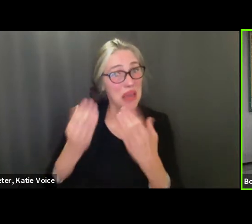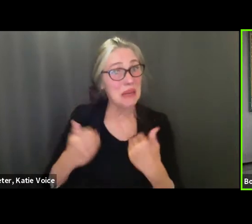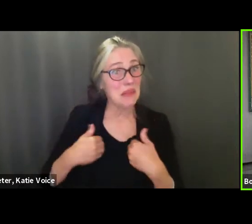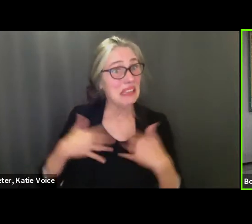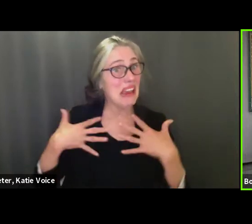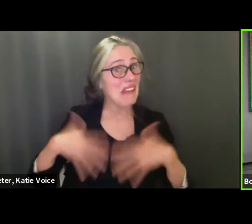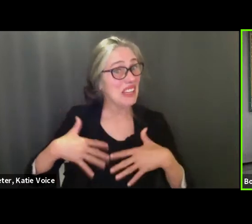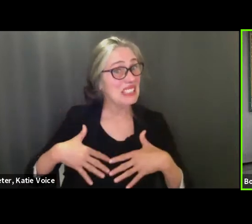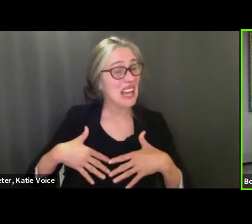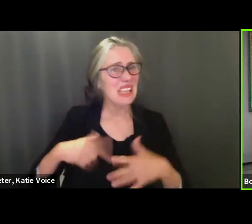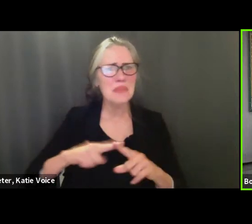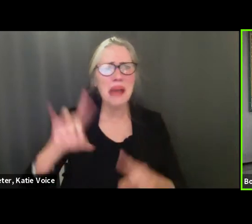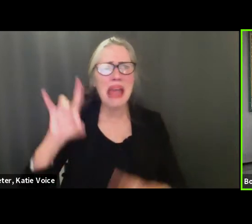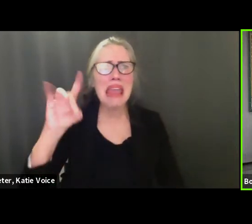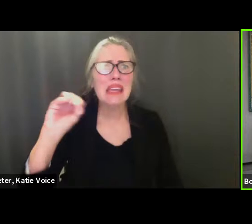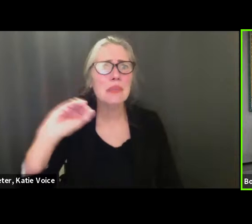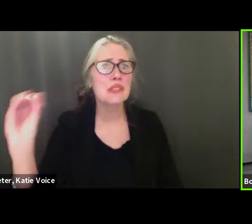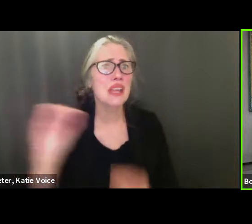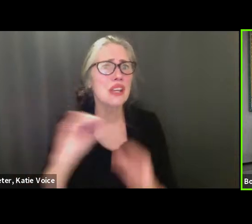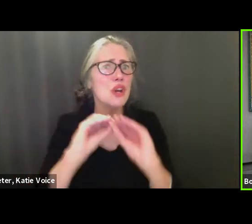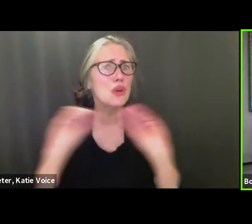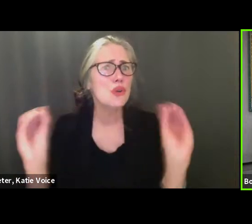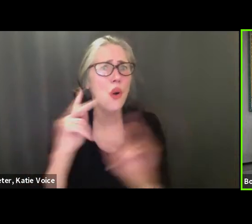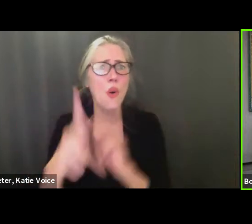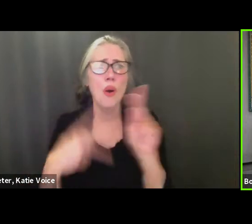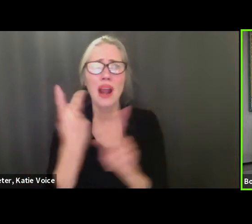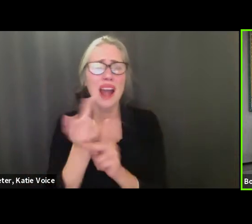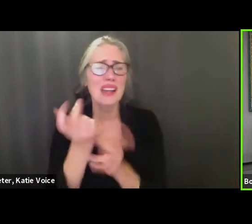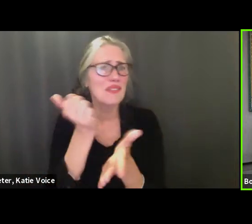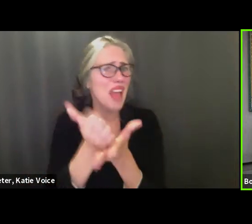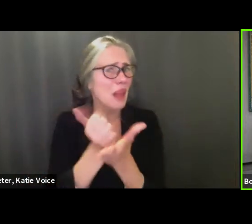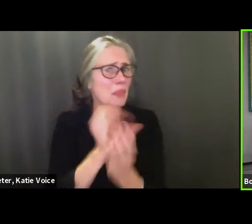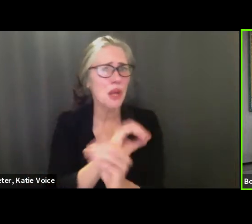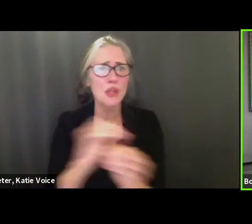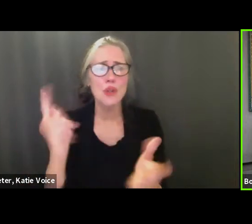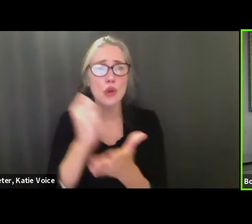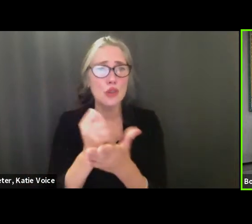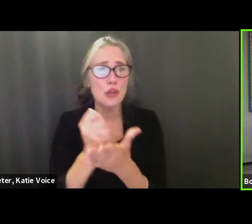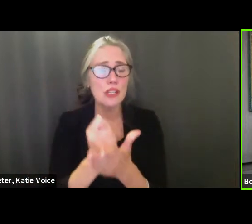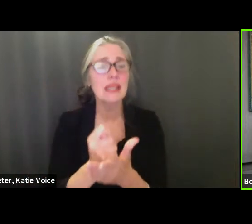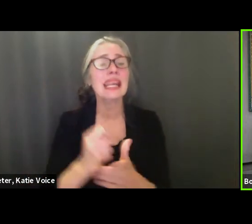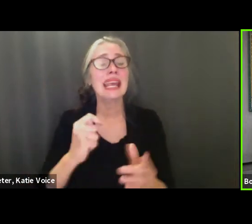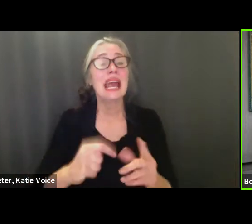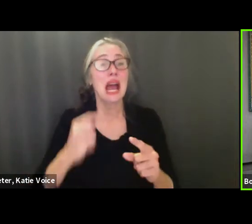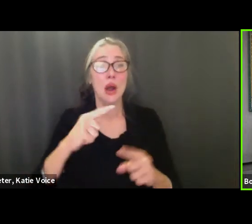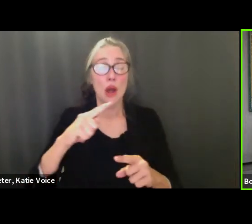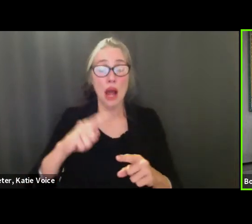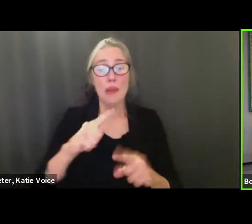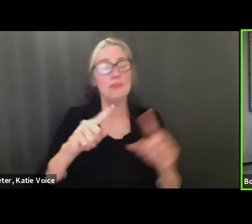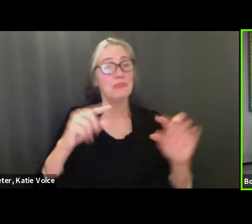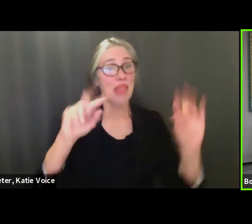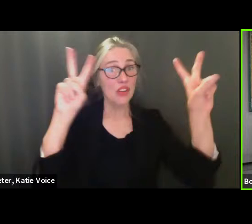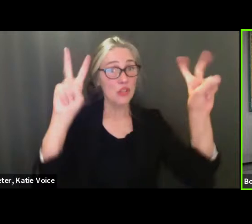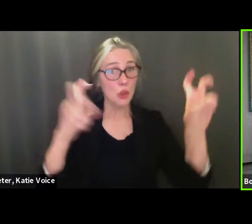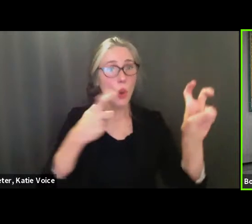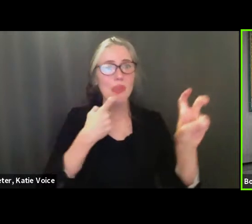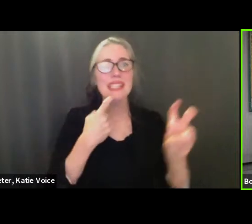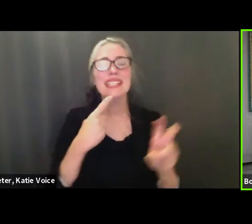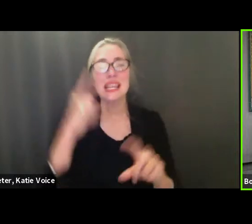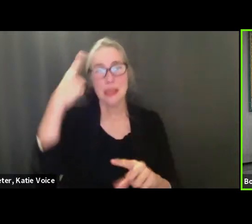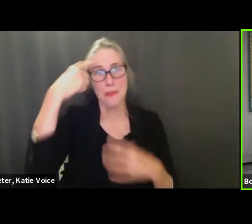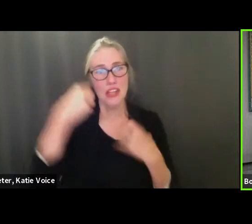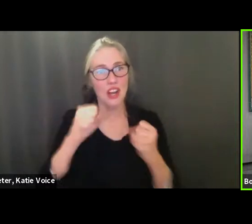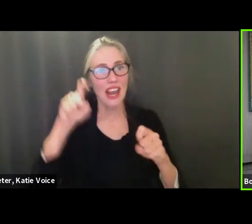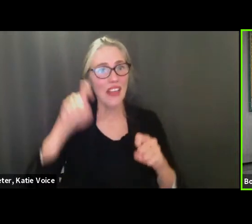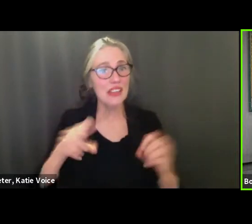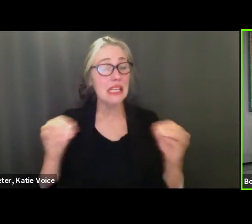receiving treatment. In the words of Glenn Close, what mental health needs is more sunlight, more candor, and more